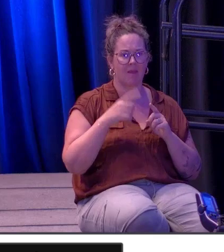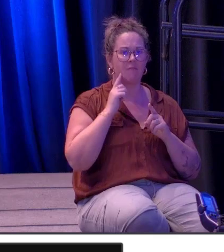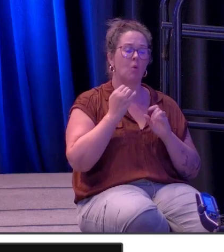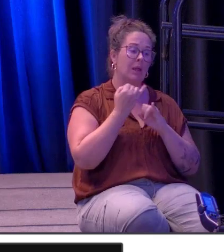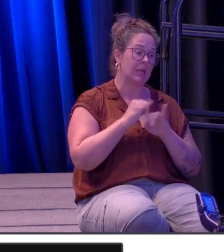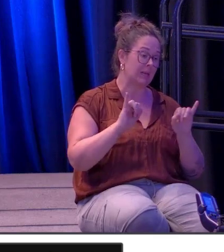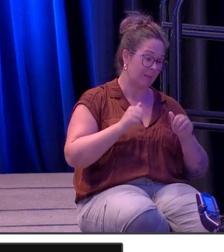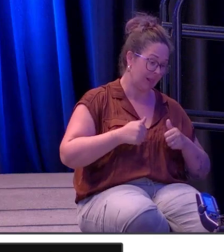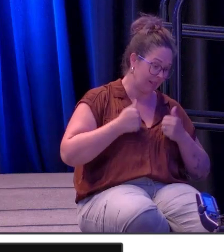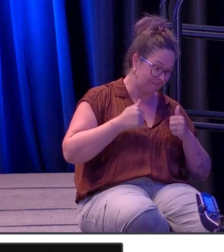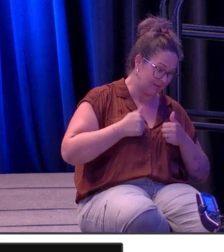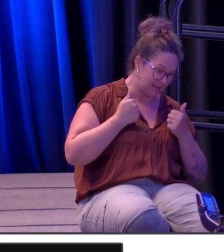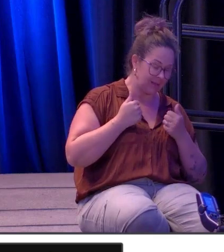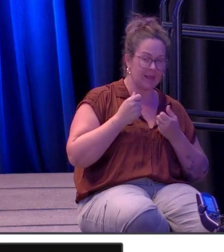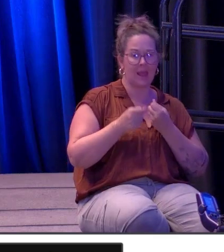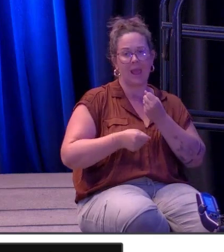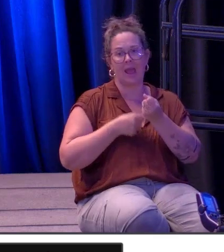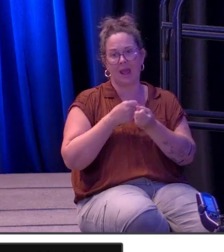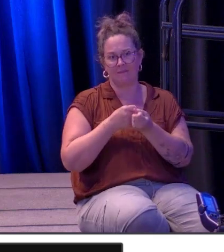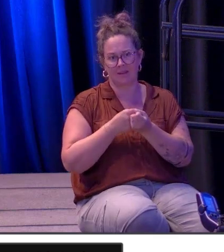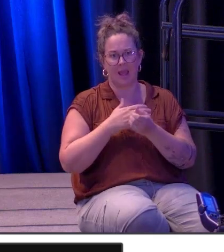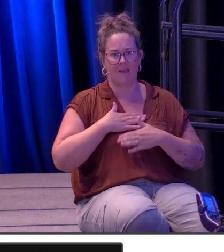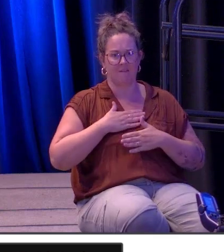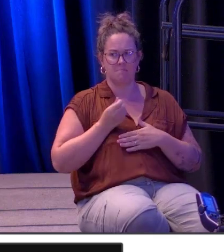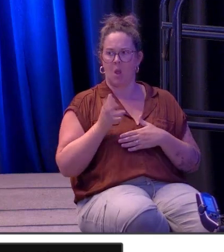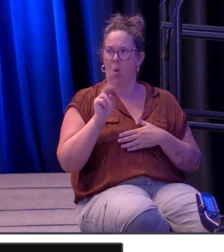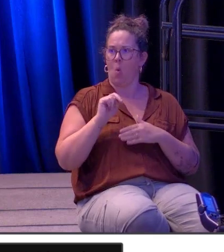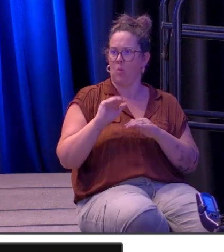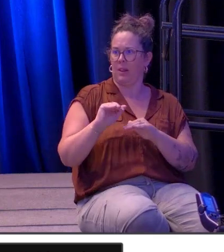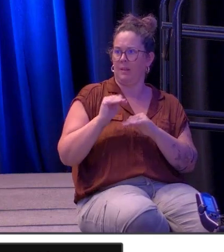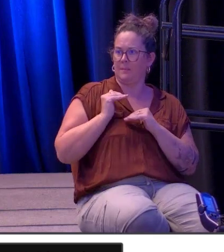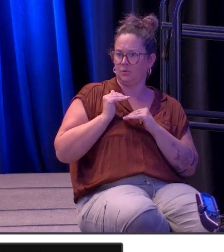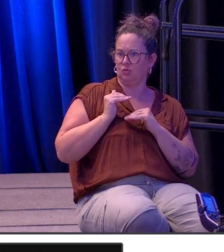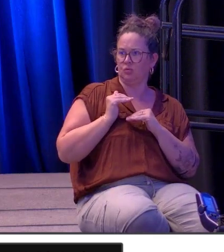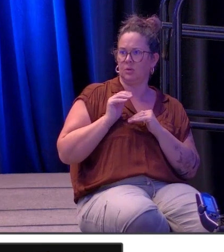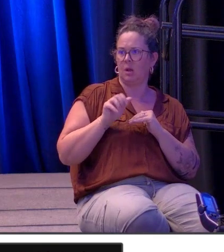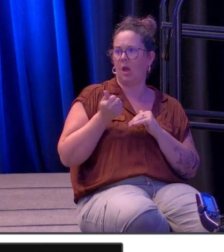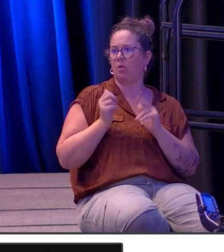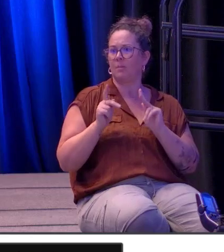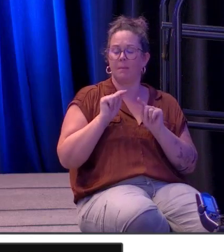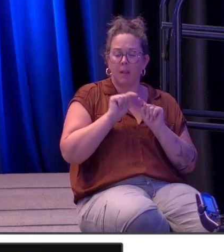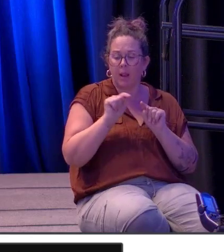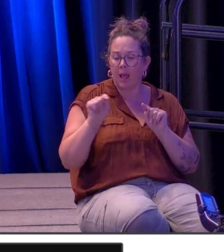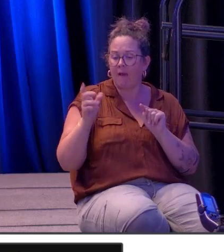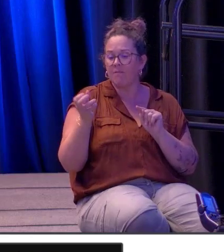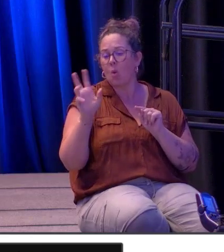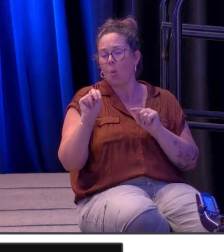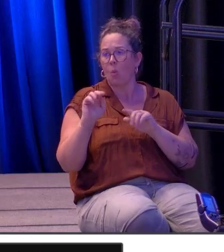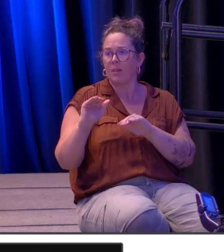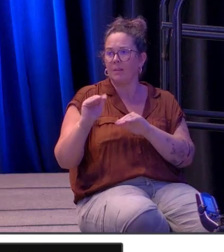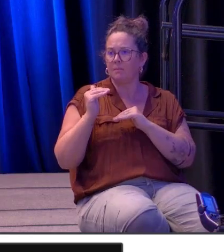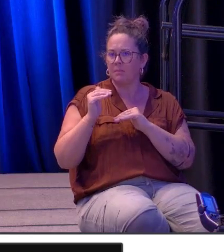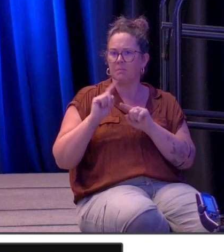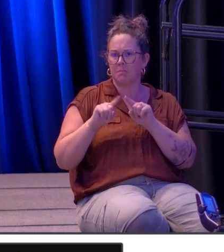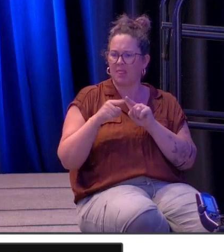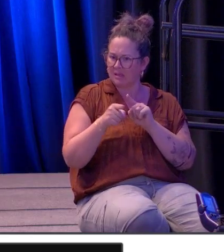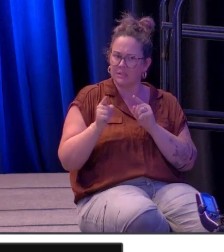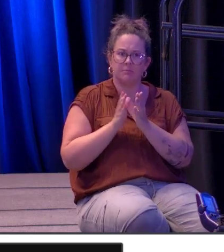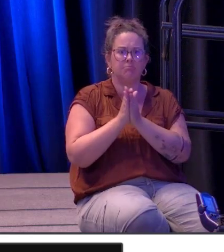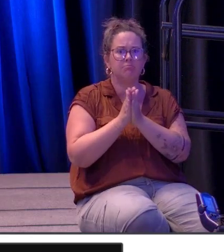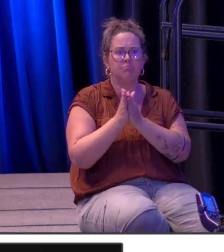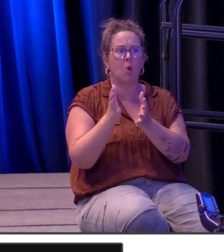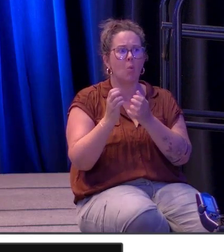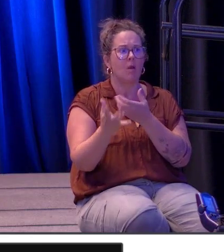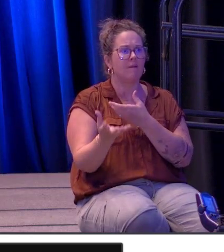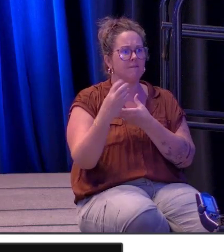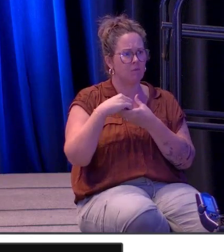and advocacy. I have my own limitations. Other people have their own limitations of what they can do, but they're still very much involved, and we should be